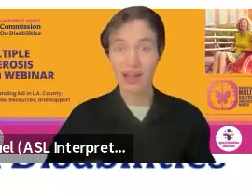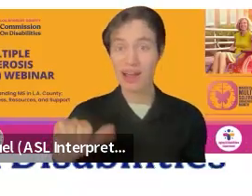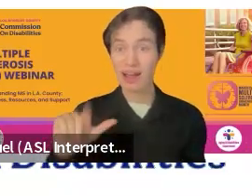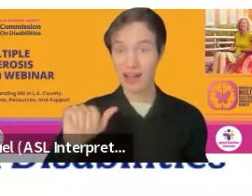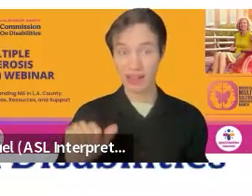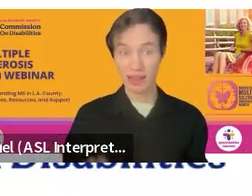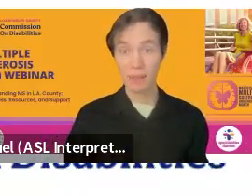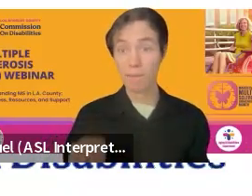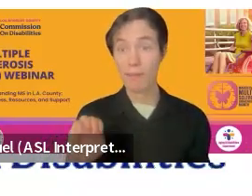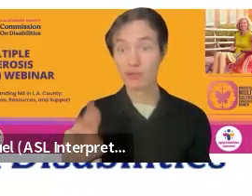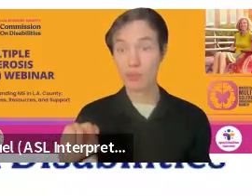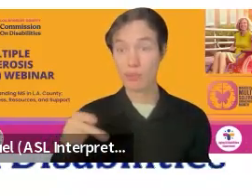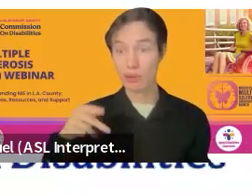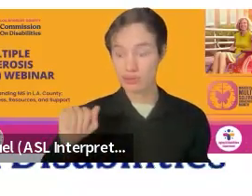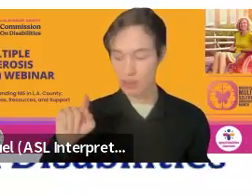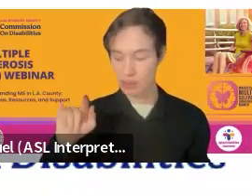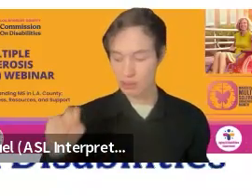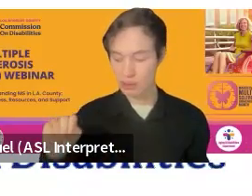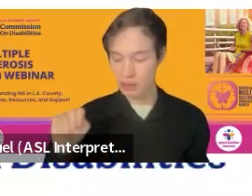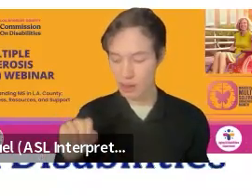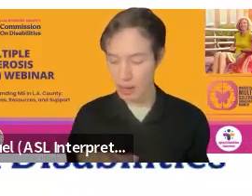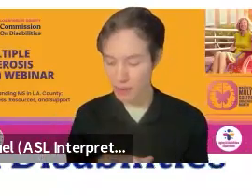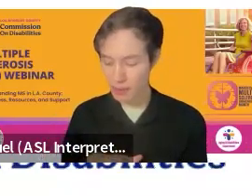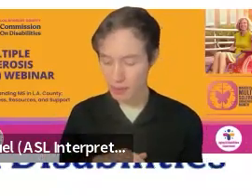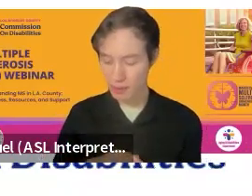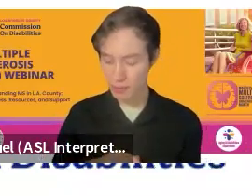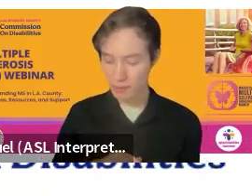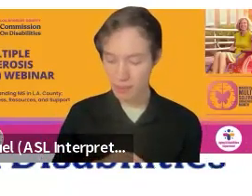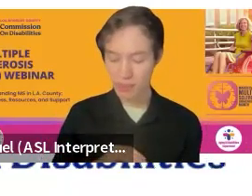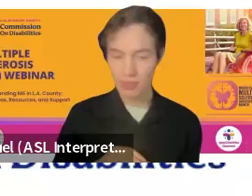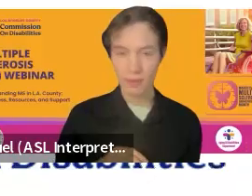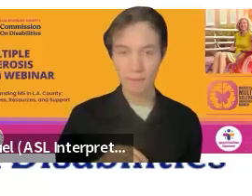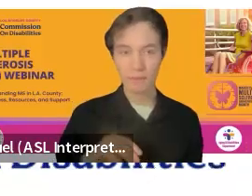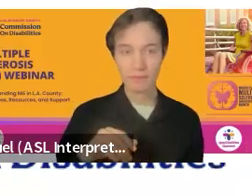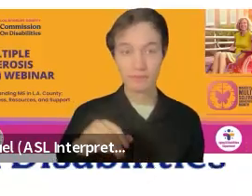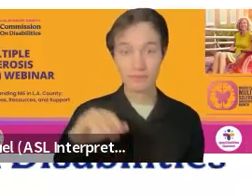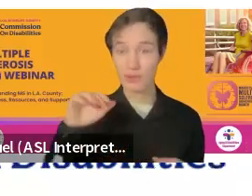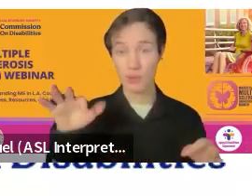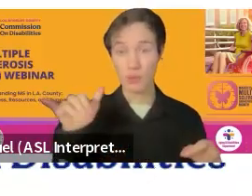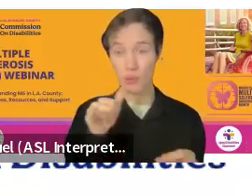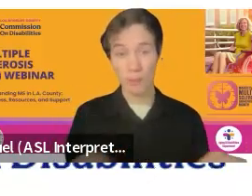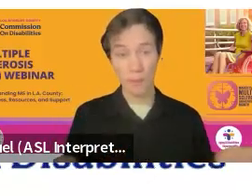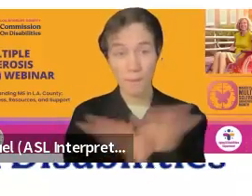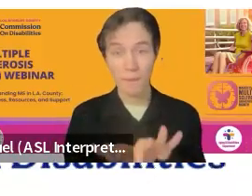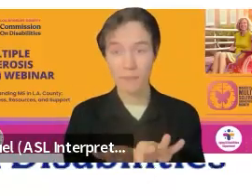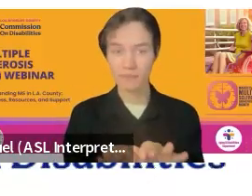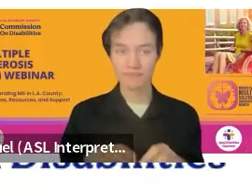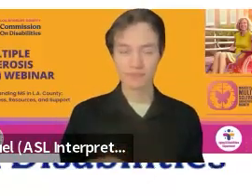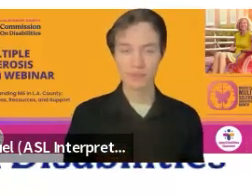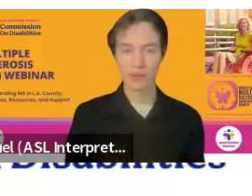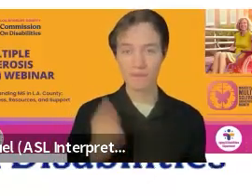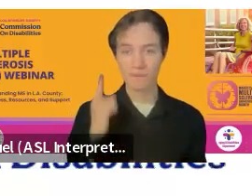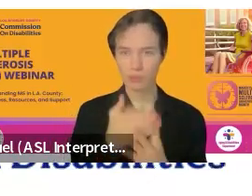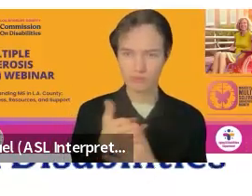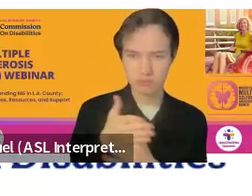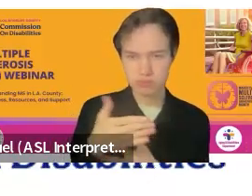through the Commission on Disabilities and the Aging and Disabilities Department are vital lifelines for navigating these hurdles.